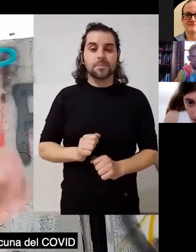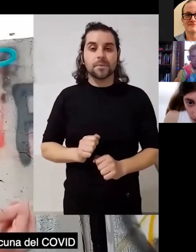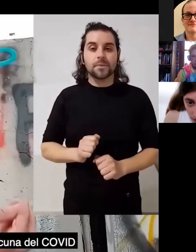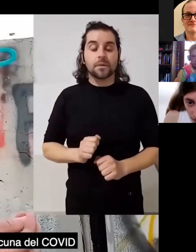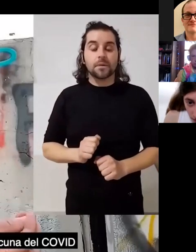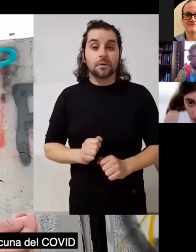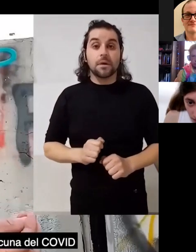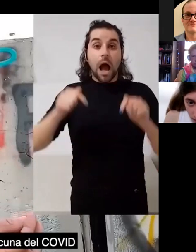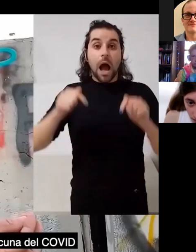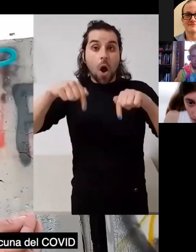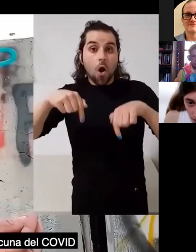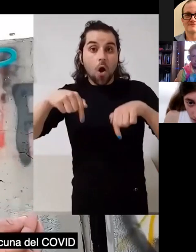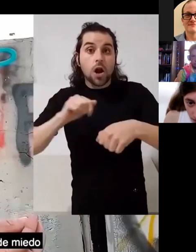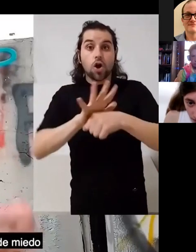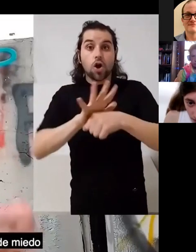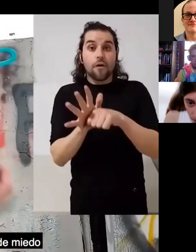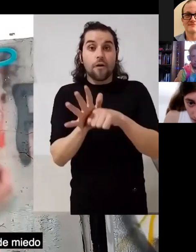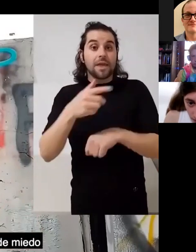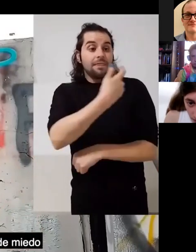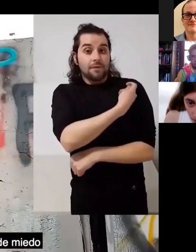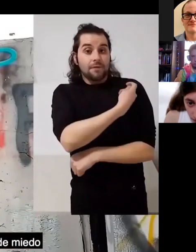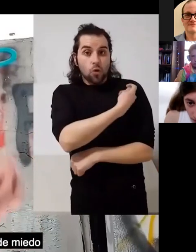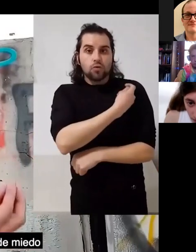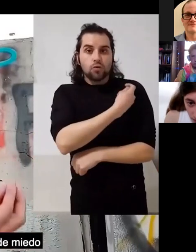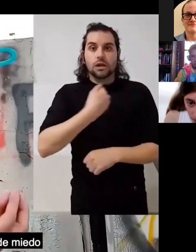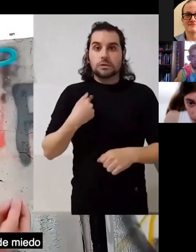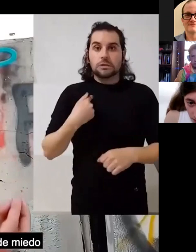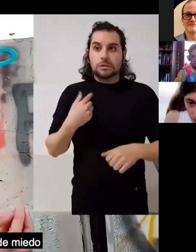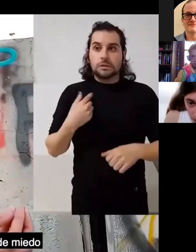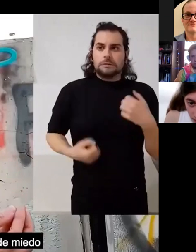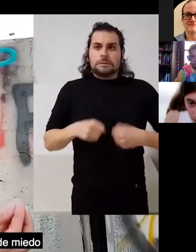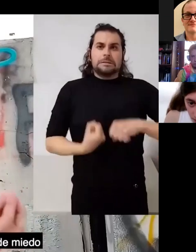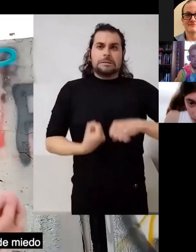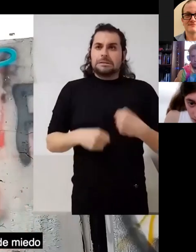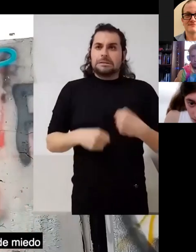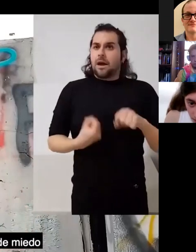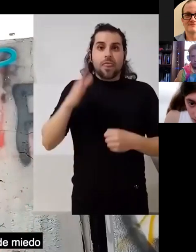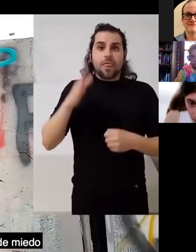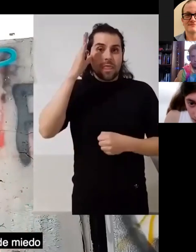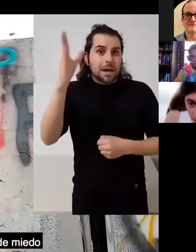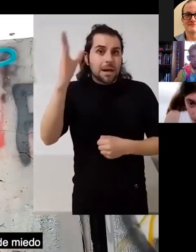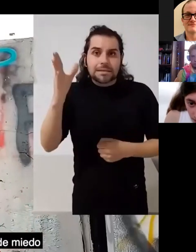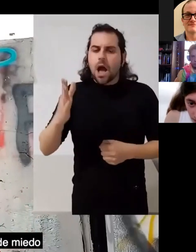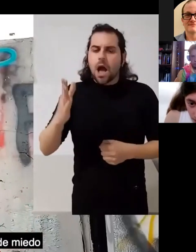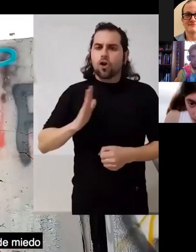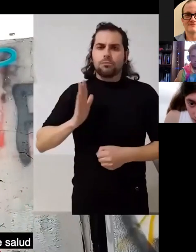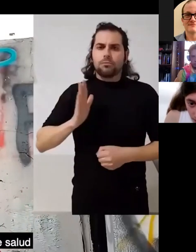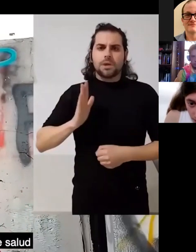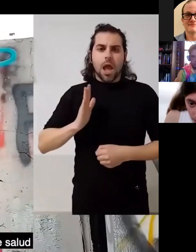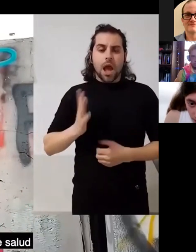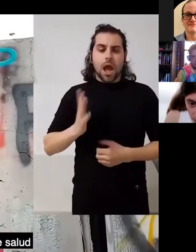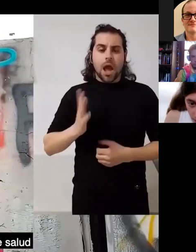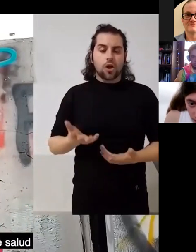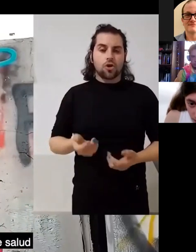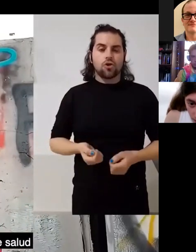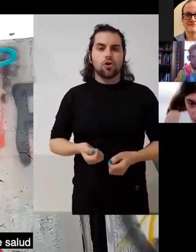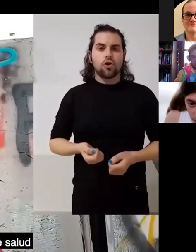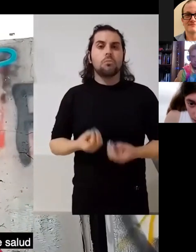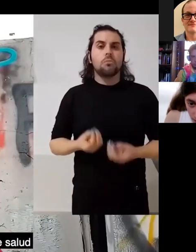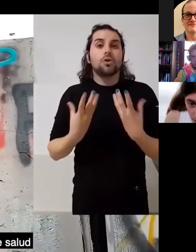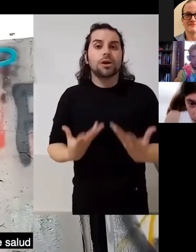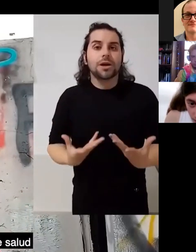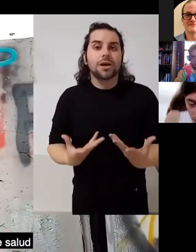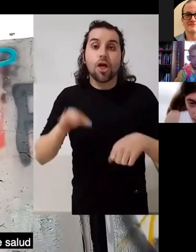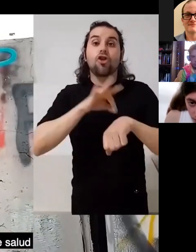doctors. But unfortunately, even going to get my COVID